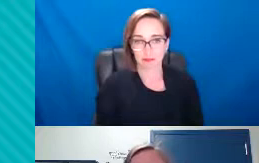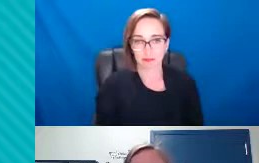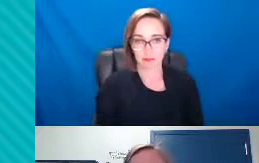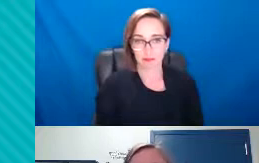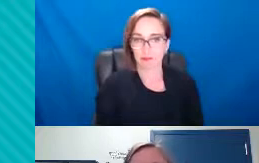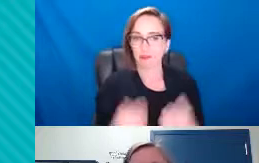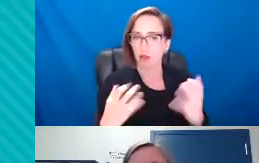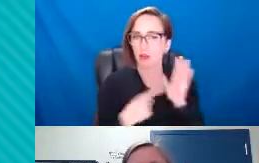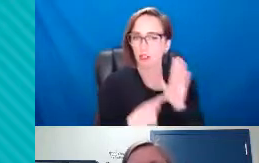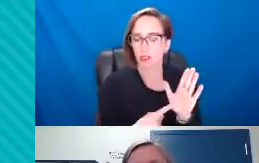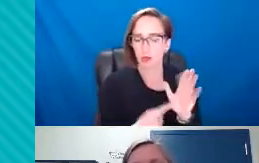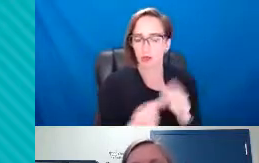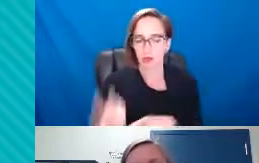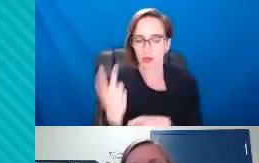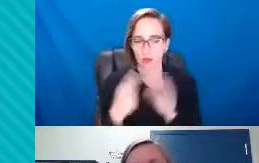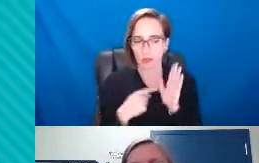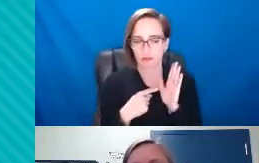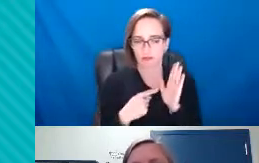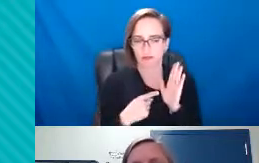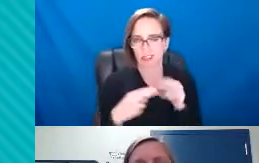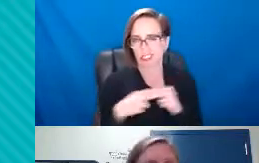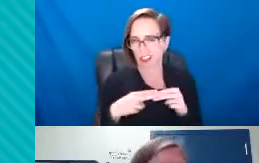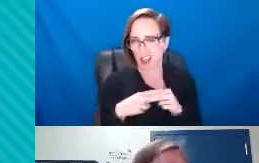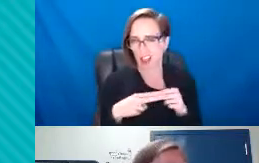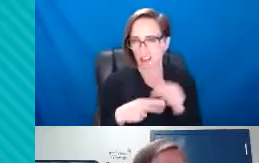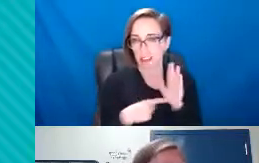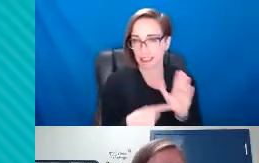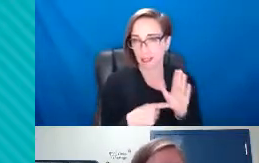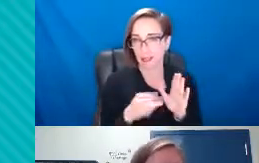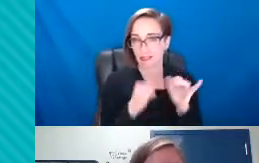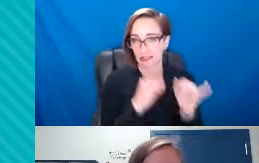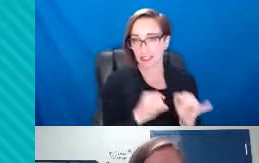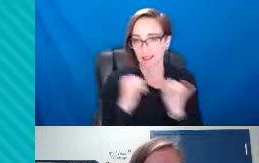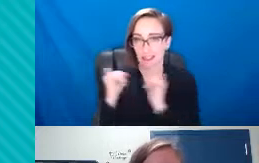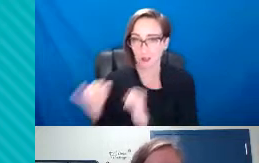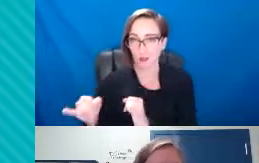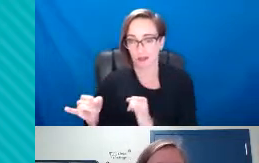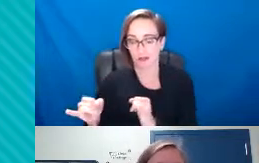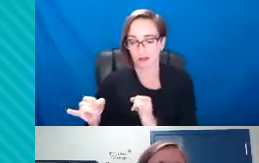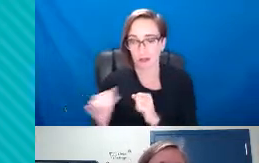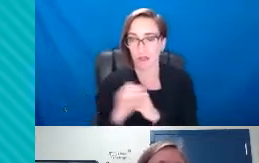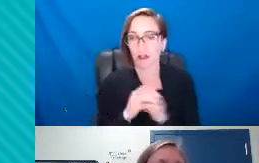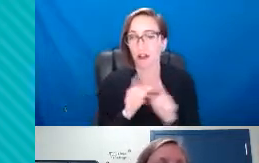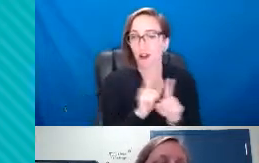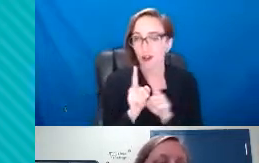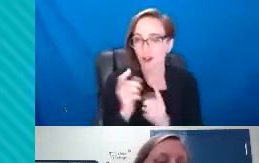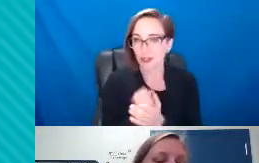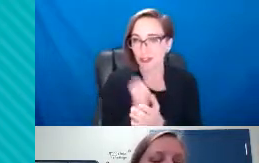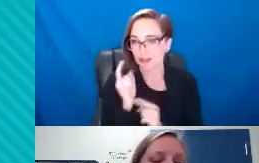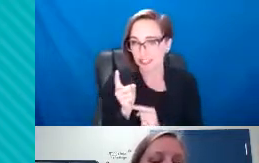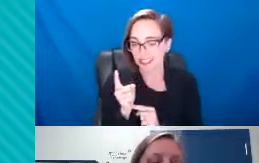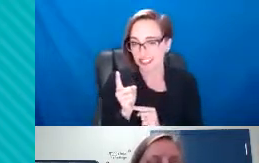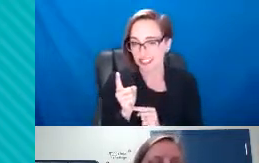2 examples of individuals. And I just want to take a minute right now to say that for me, this was